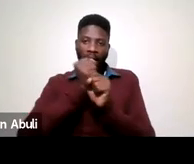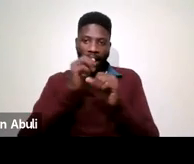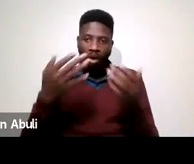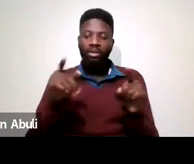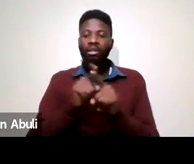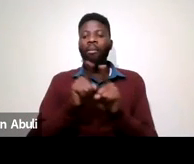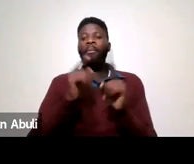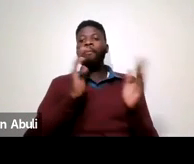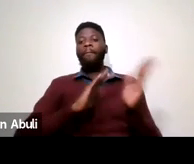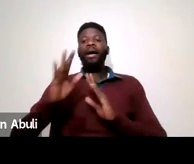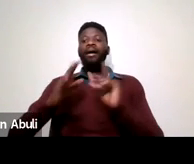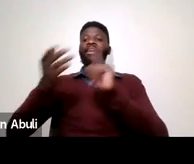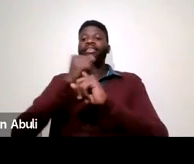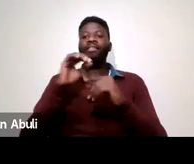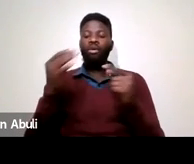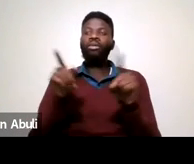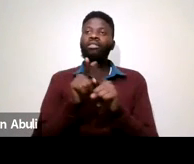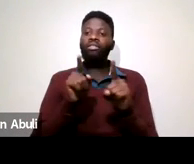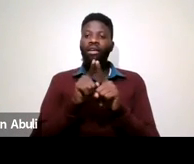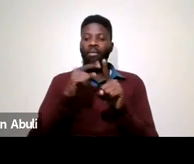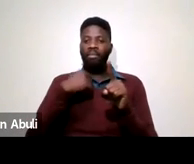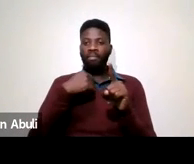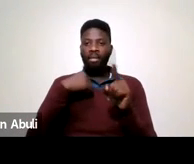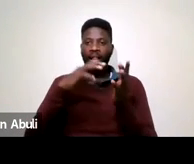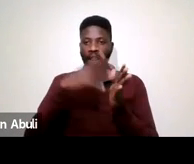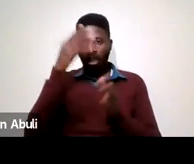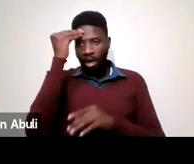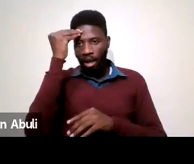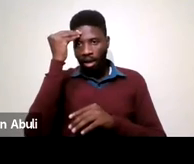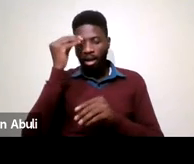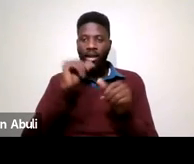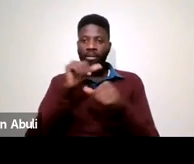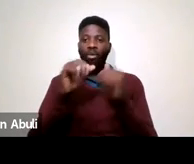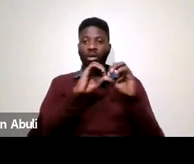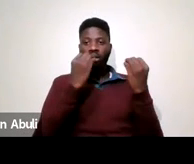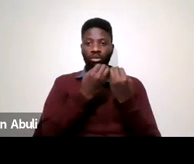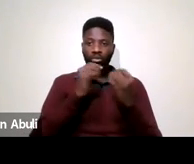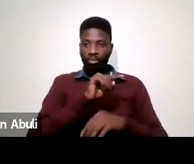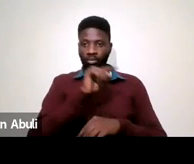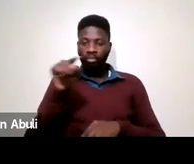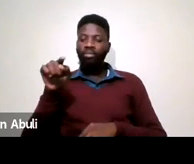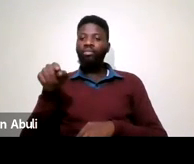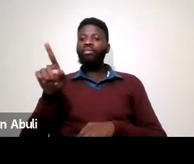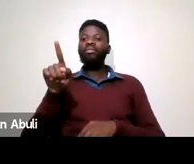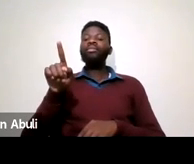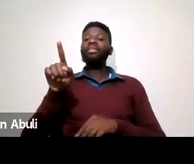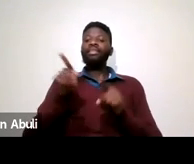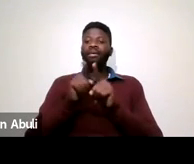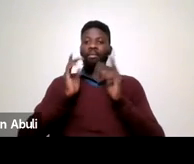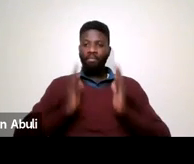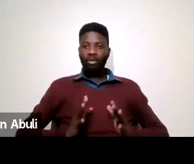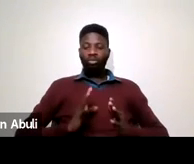the course, I met something that was saying that we should, or organizations, of which also a person can learn from it,